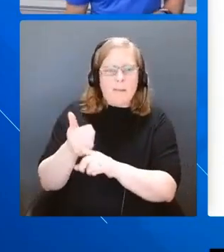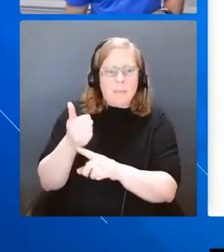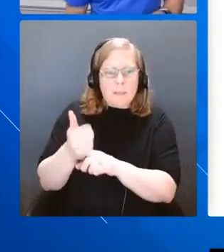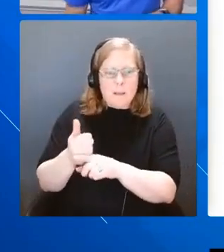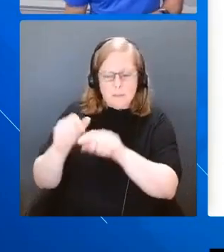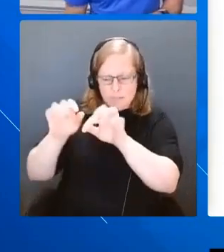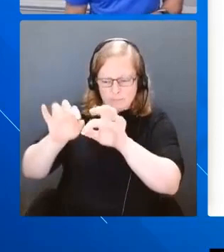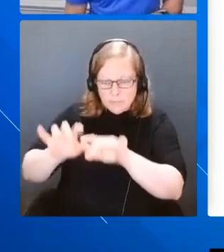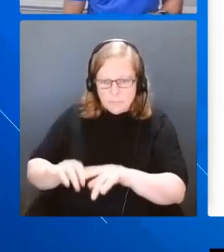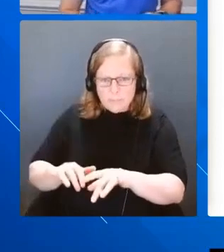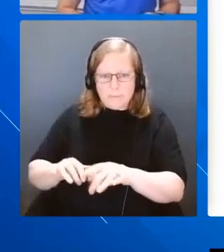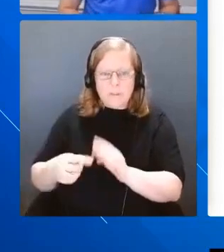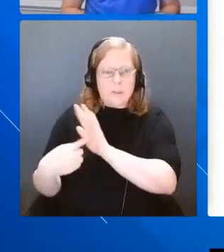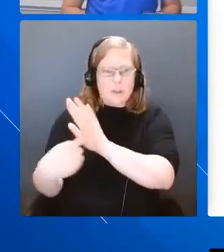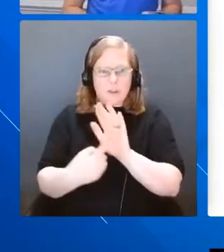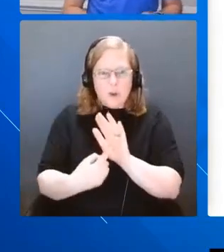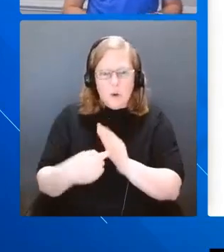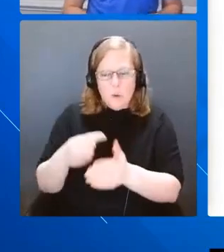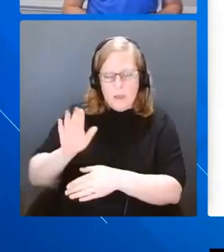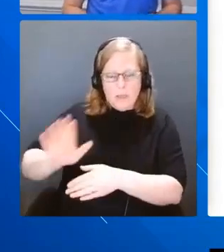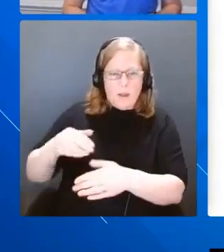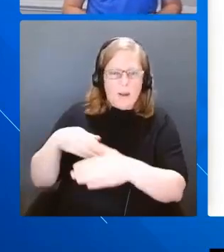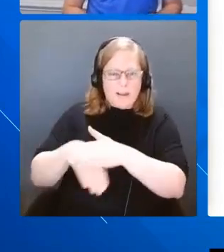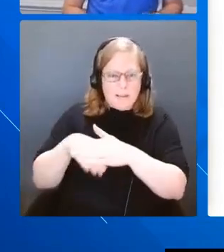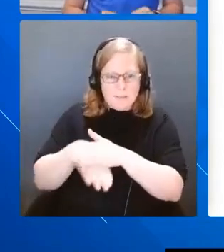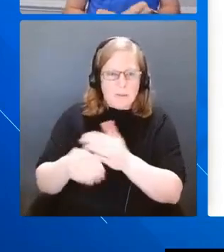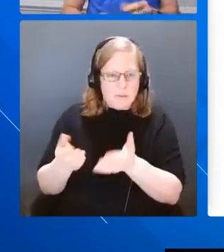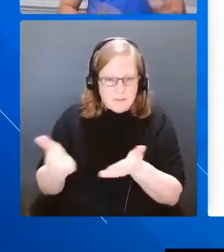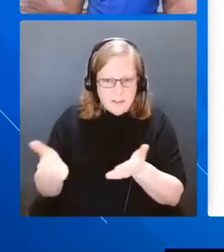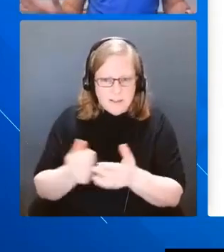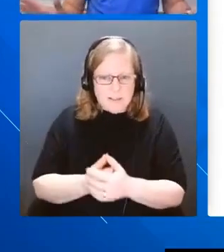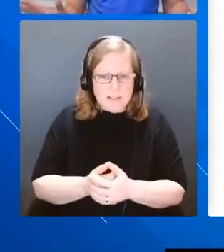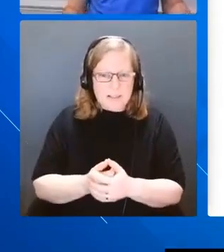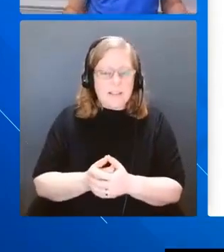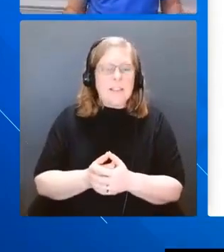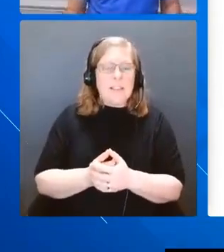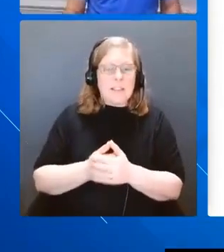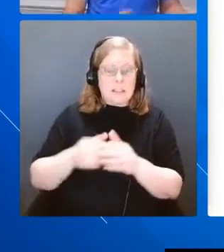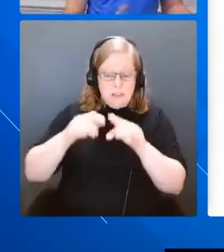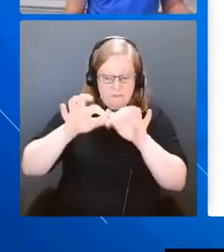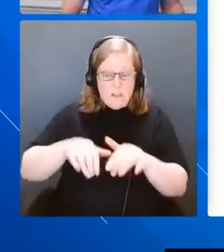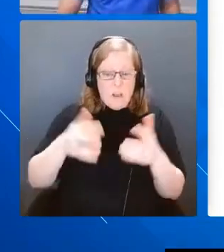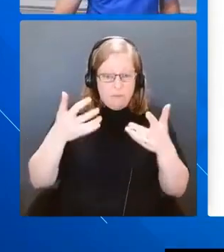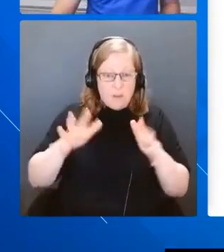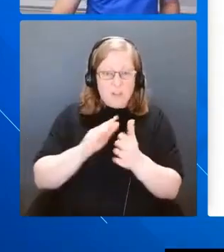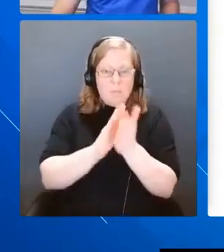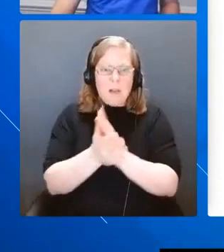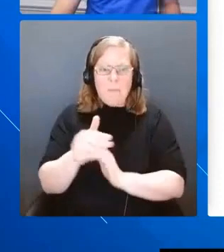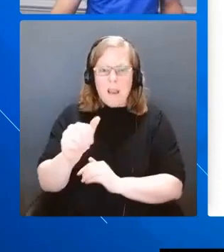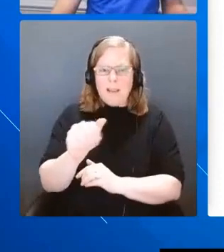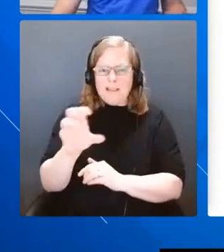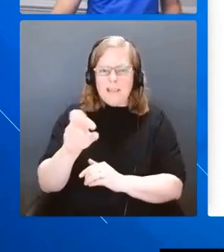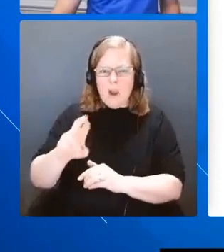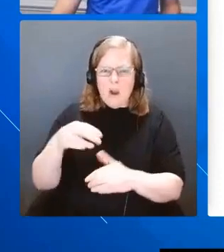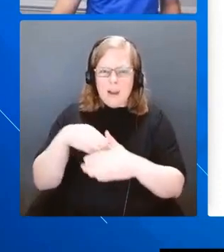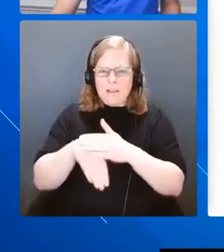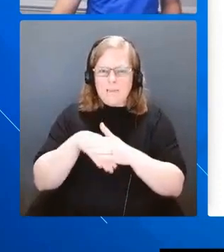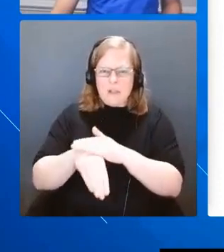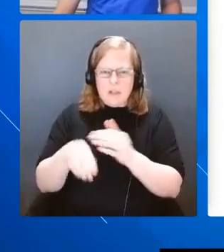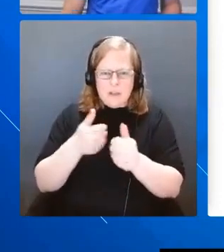technically it becomes an ACR, or Accessibility Conformance Report, but you clients never ask for ACRs, you always ask for VPATs. That's what we call